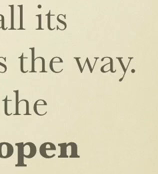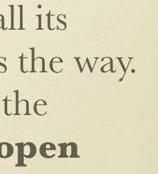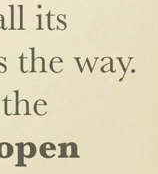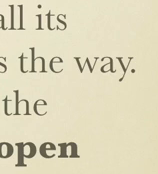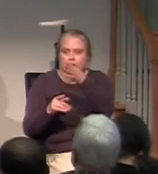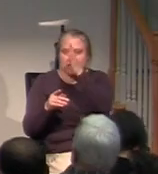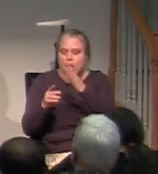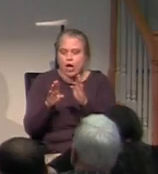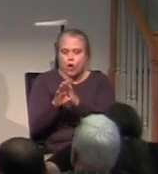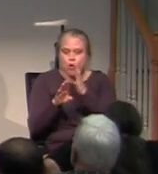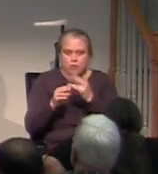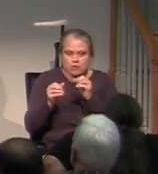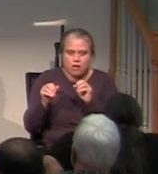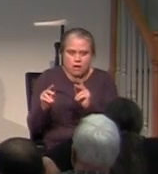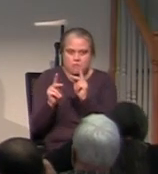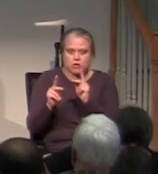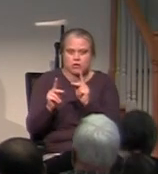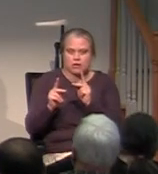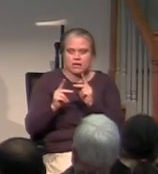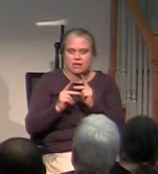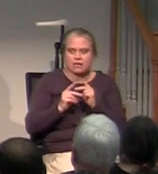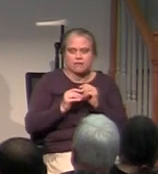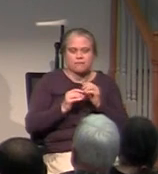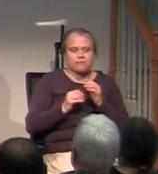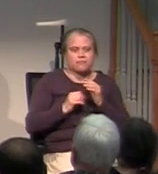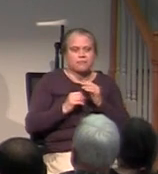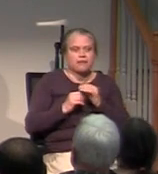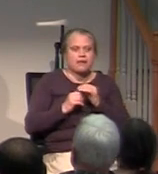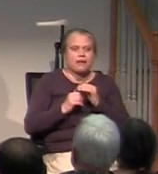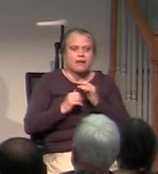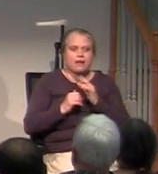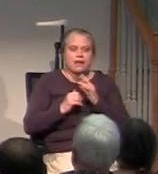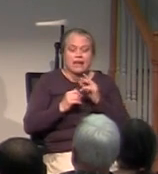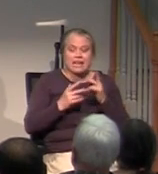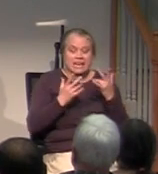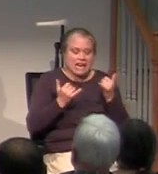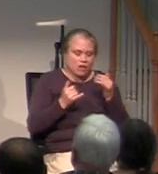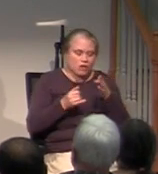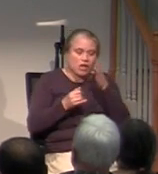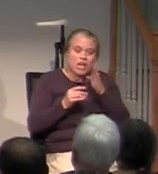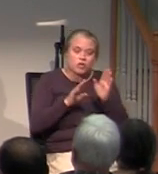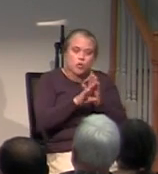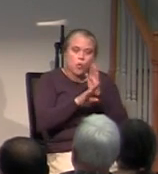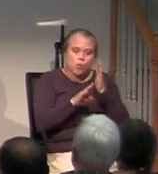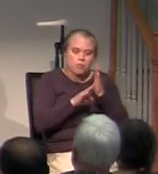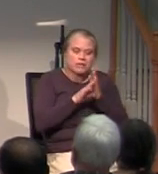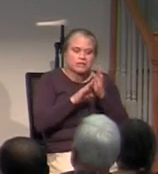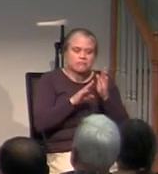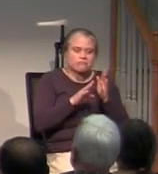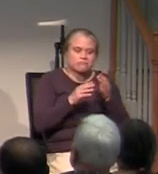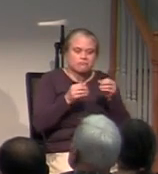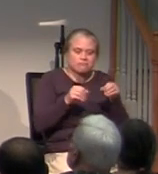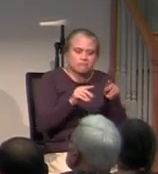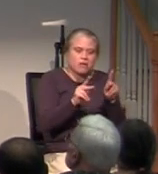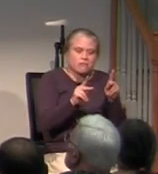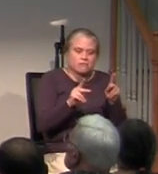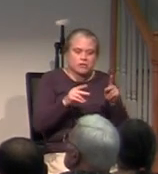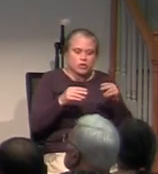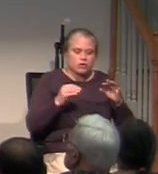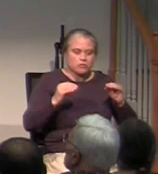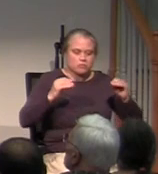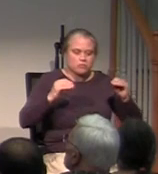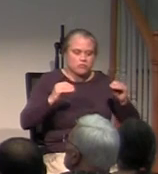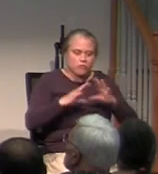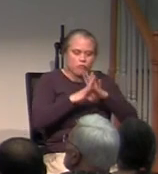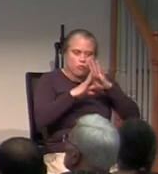way. And I'm glad the providence is opening the way, not only in Romania, but also in Africa and various places. We see this